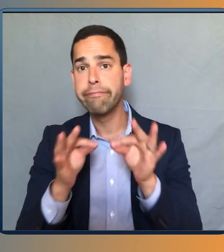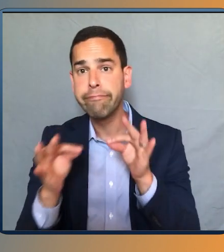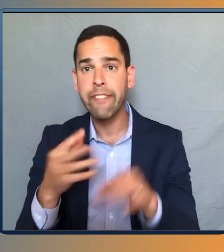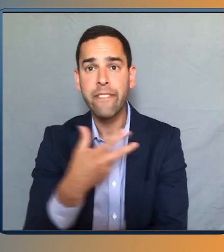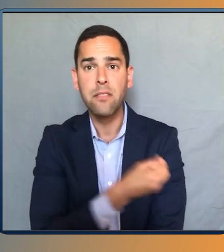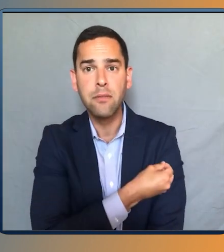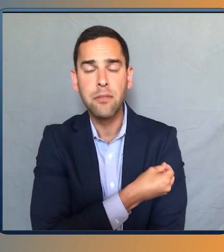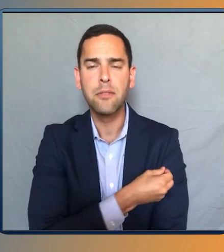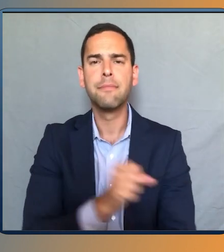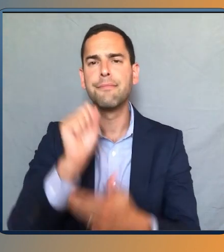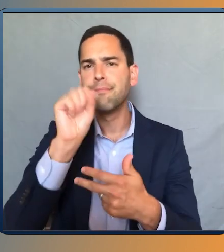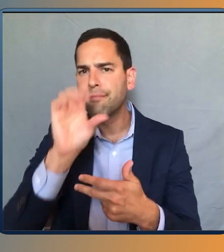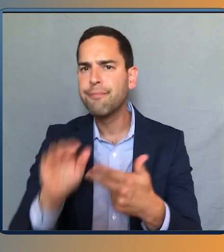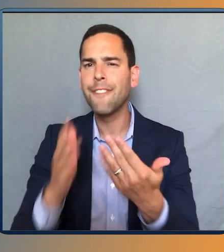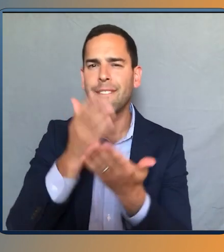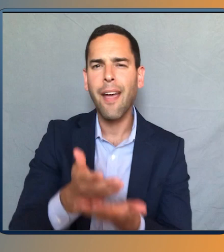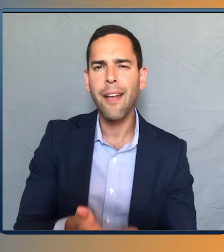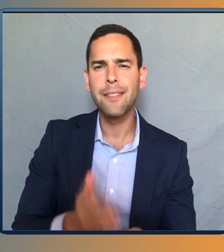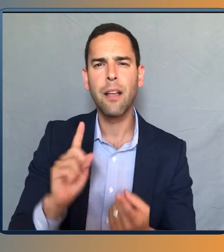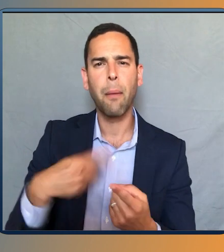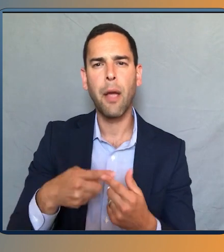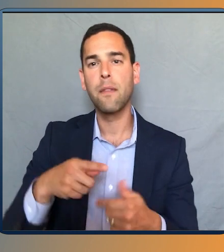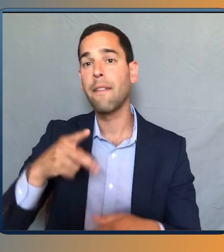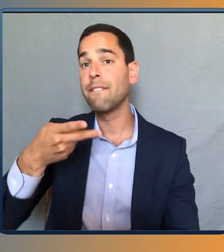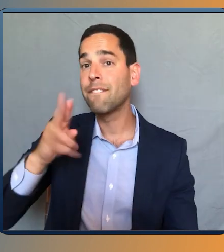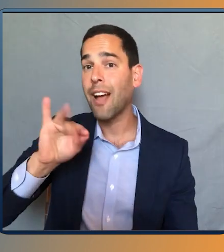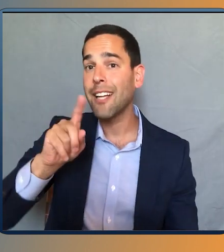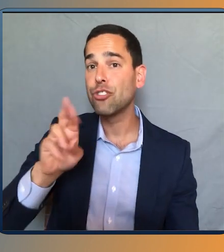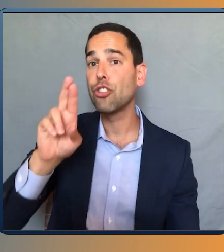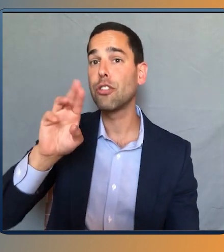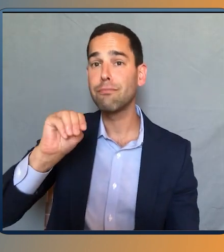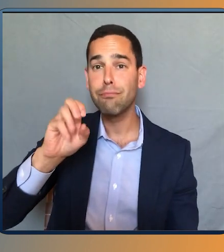with the vaccination, and then giving them the factual information about